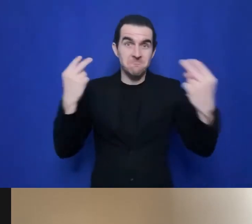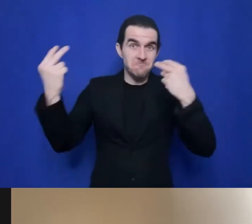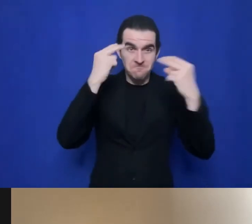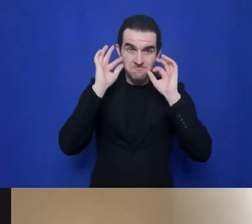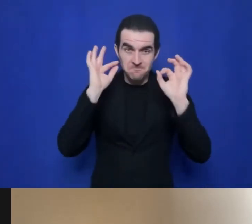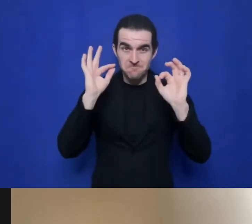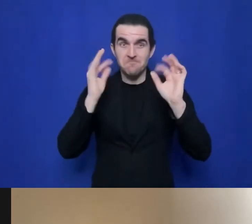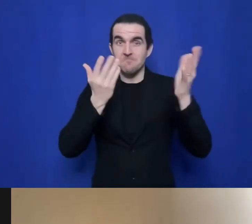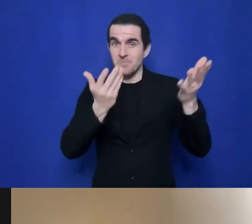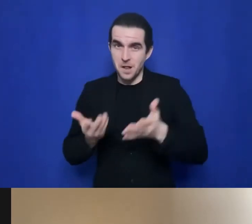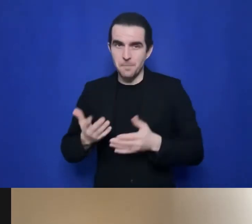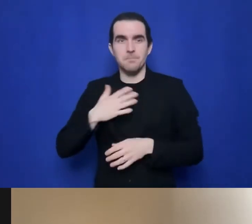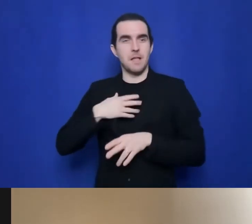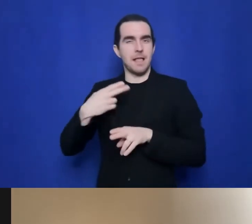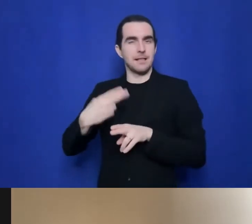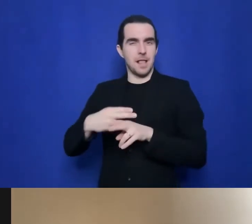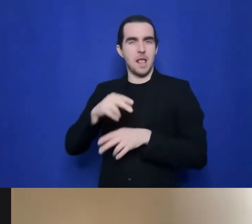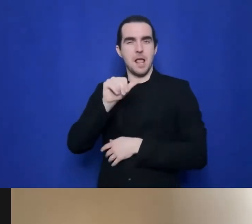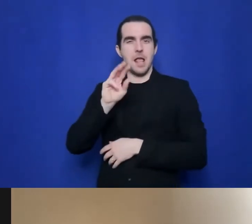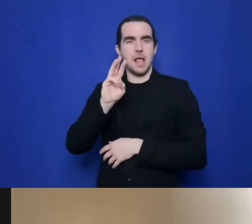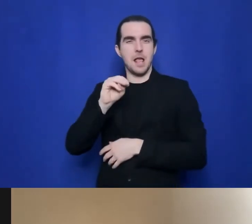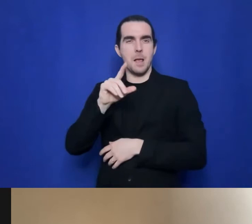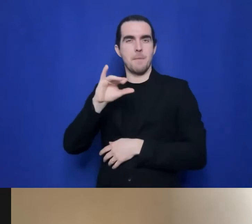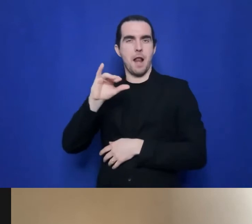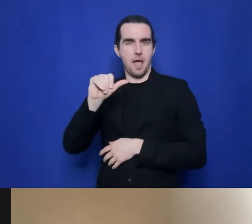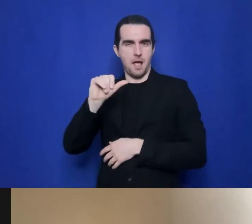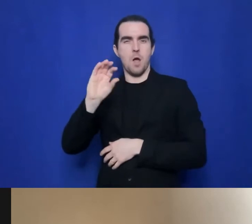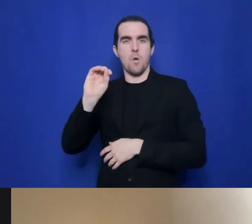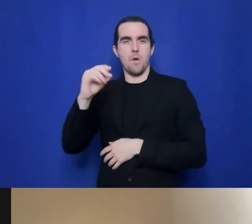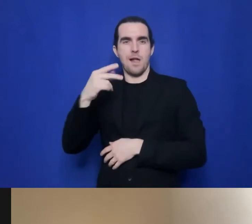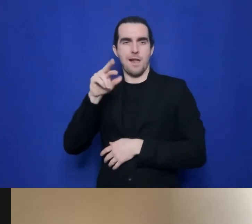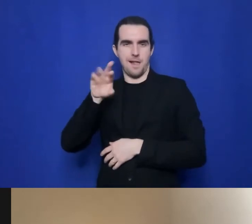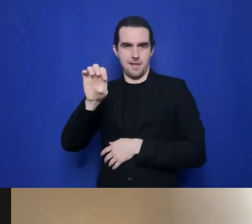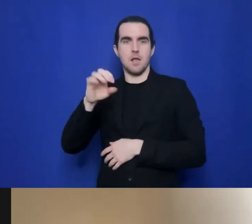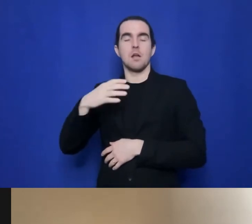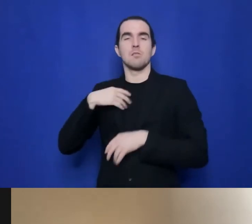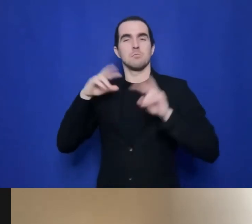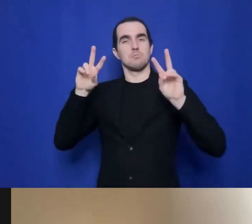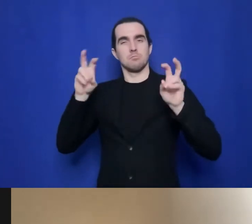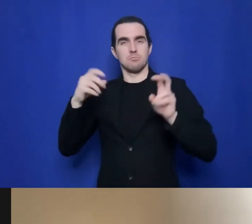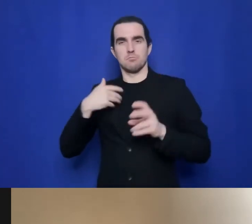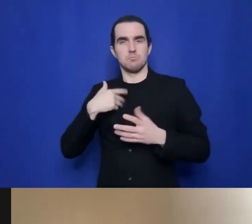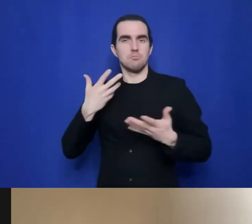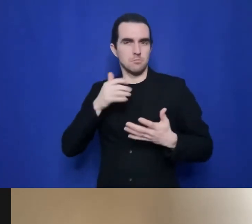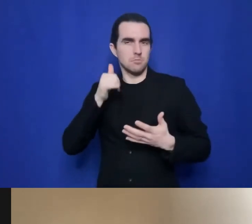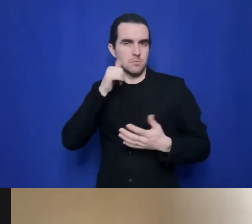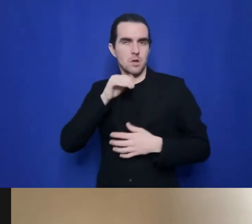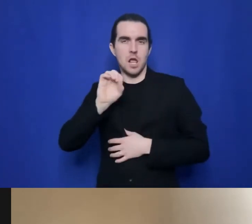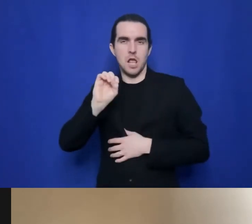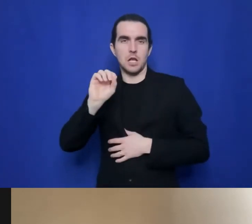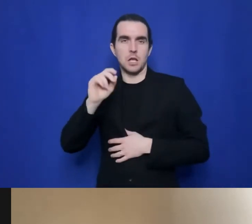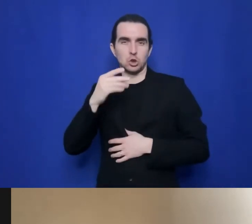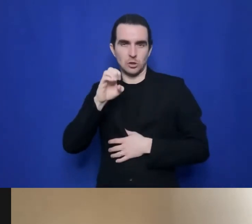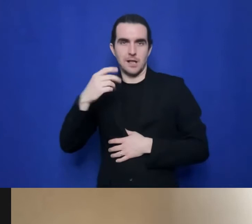I identify as a person who is a power chair user, and I am pleased to speak with all of you today on